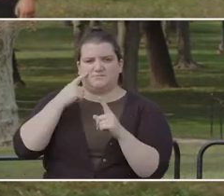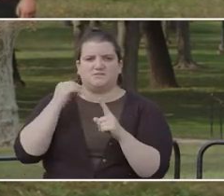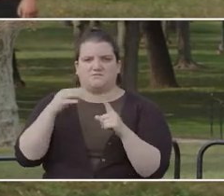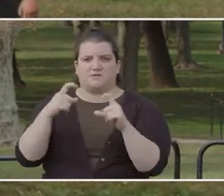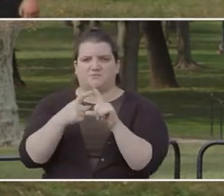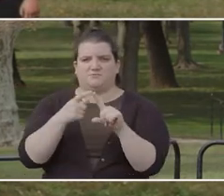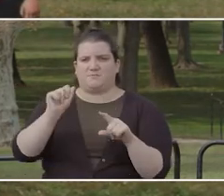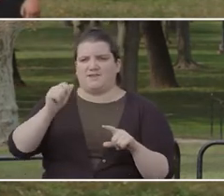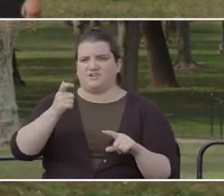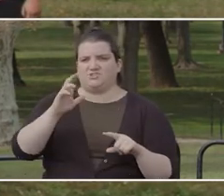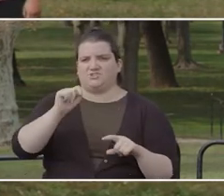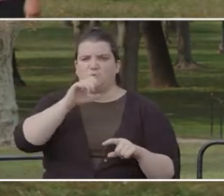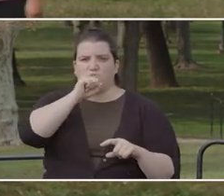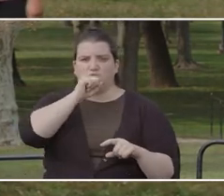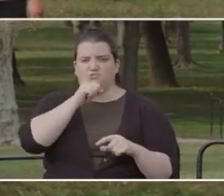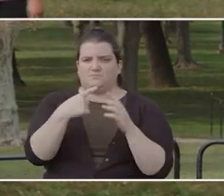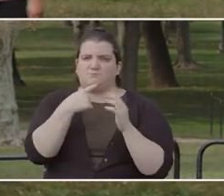exposure. Miss you, Dad.